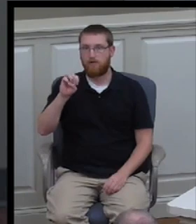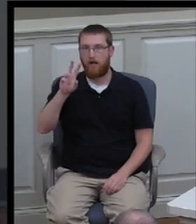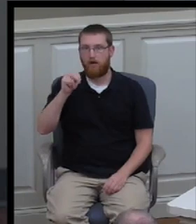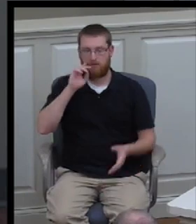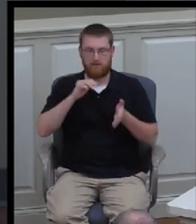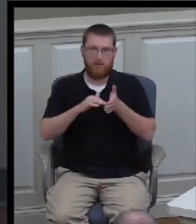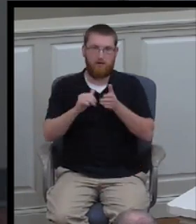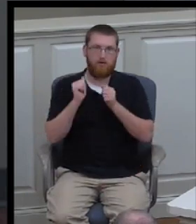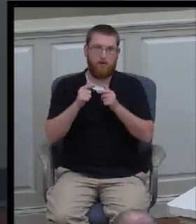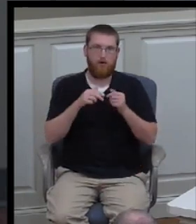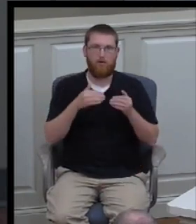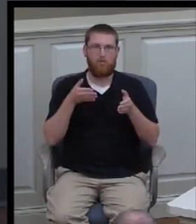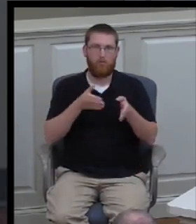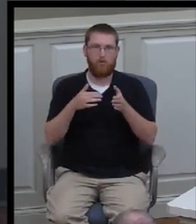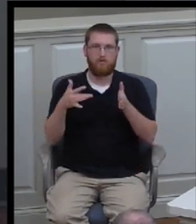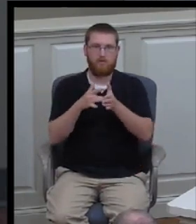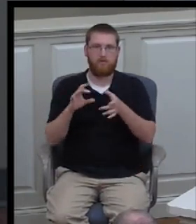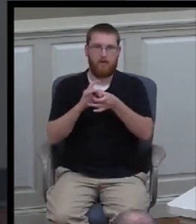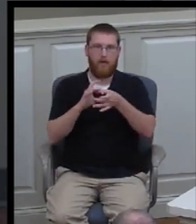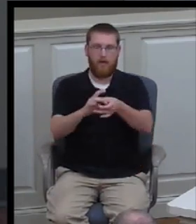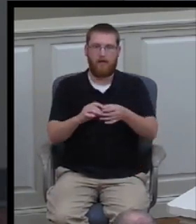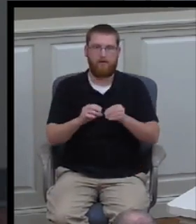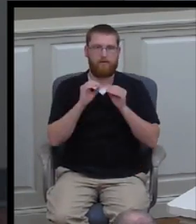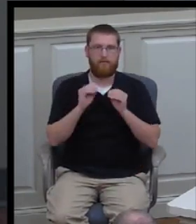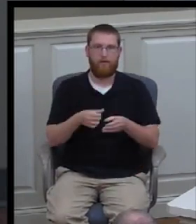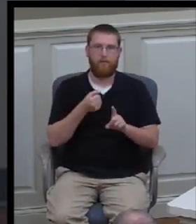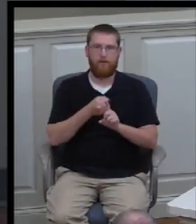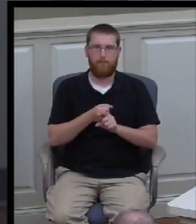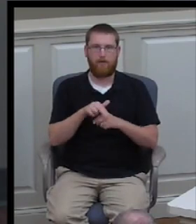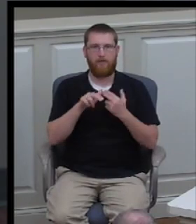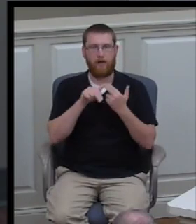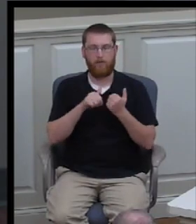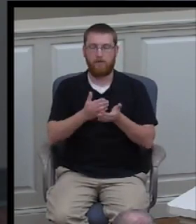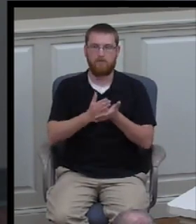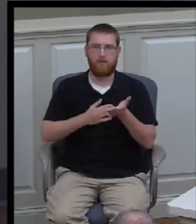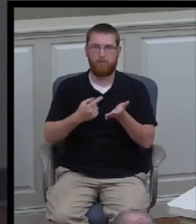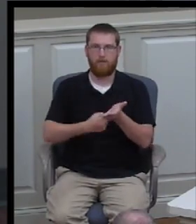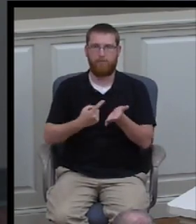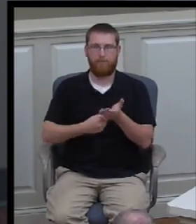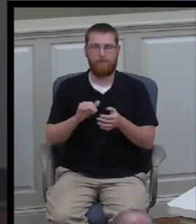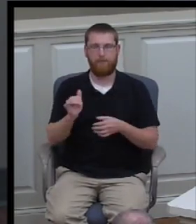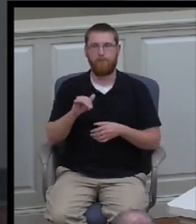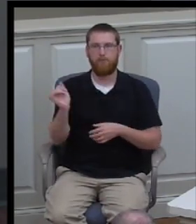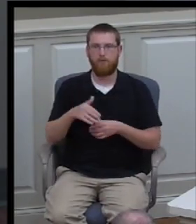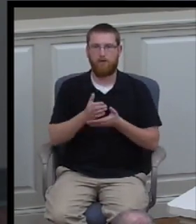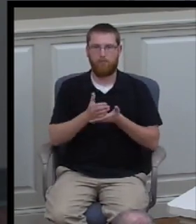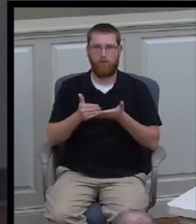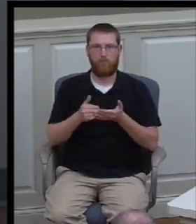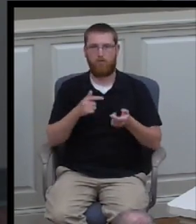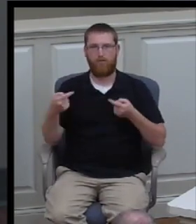entrances and showed that this development makes minimal to no impact on the road. There was some debate on that too, a little bit, back and